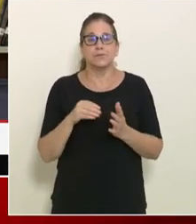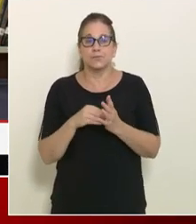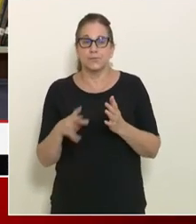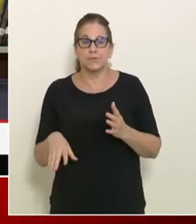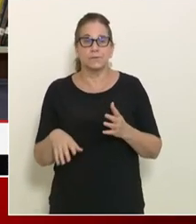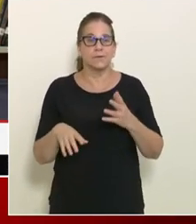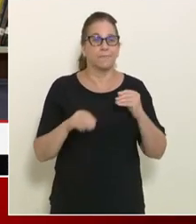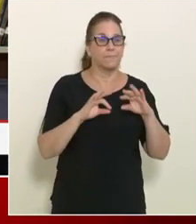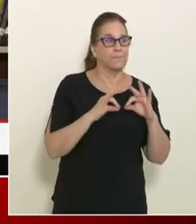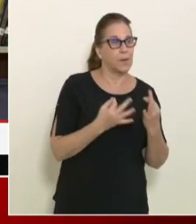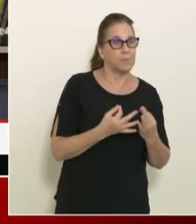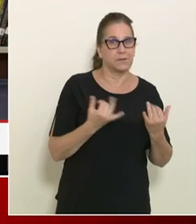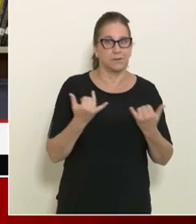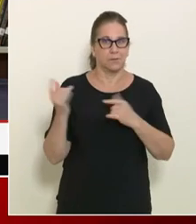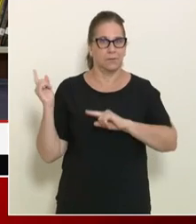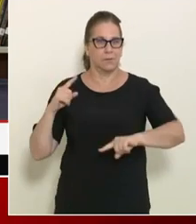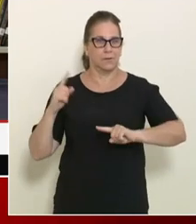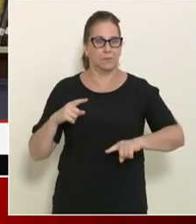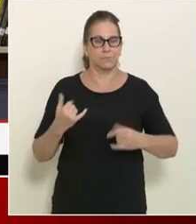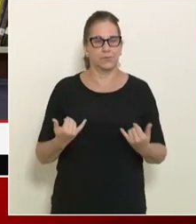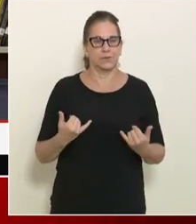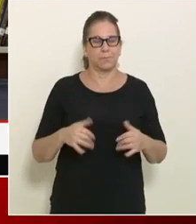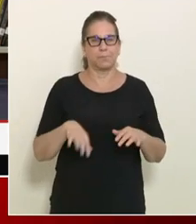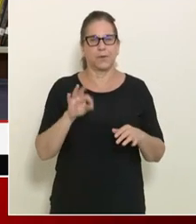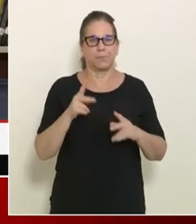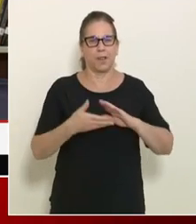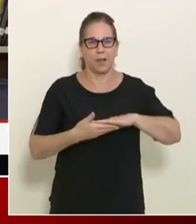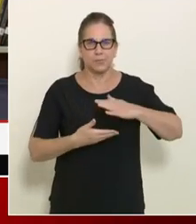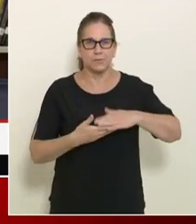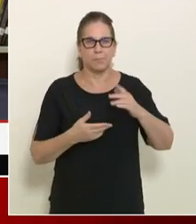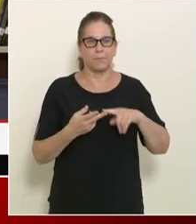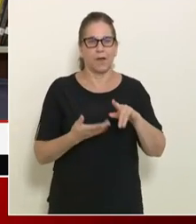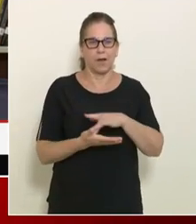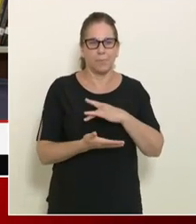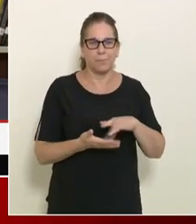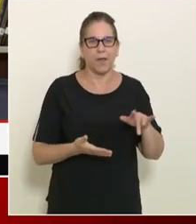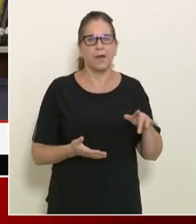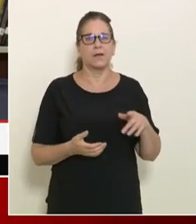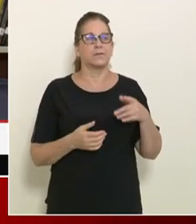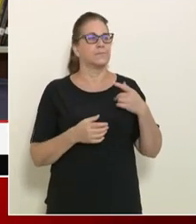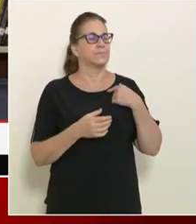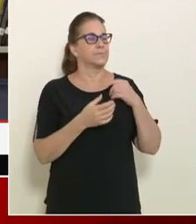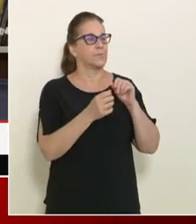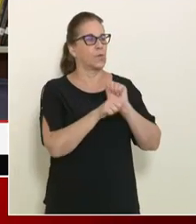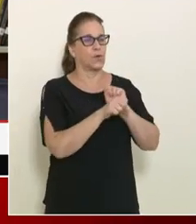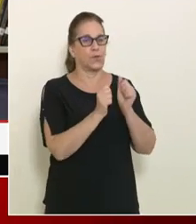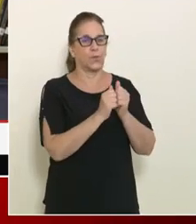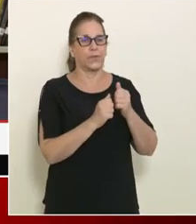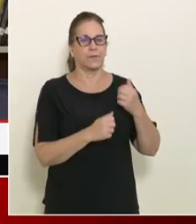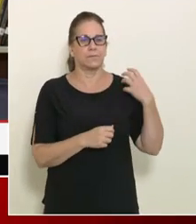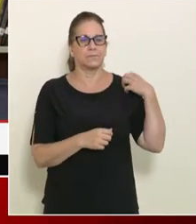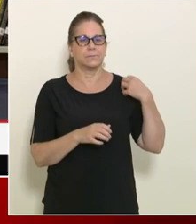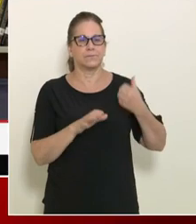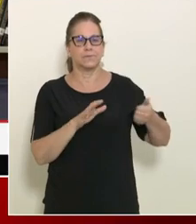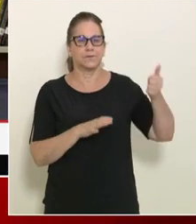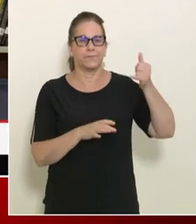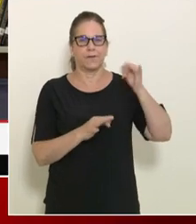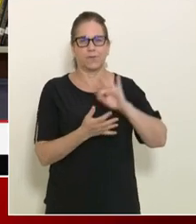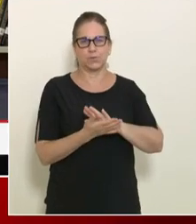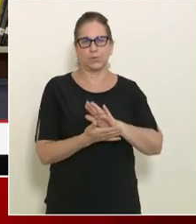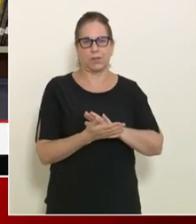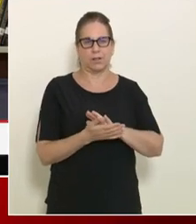Chancellor of Schools shortly about more instructions about how to do that. It is a